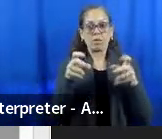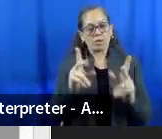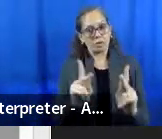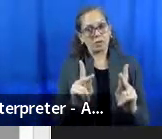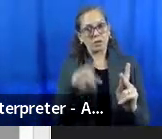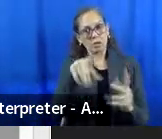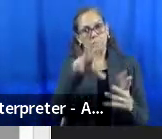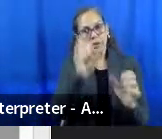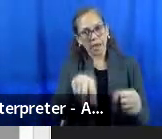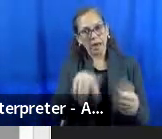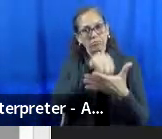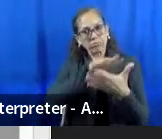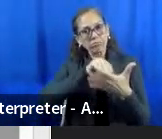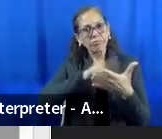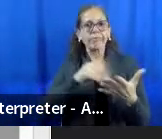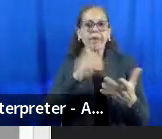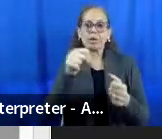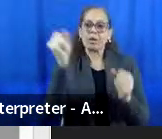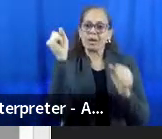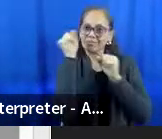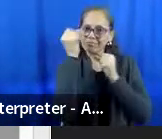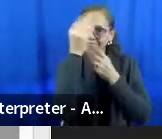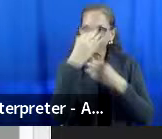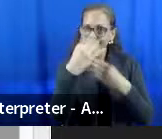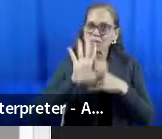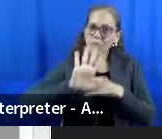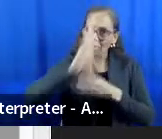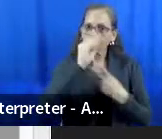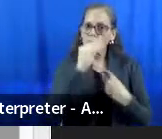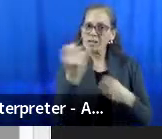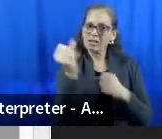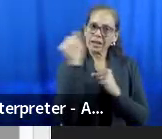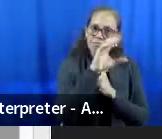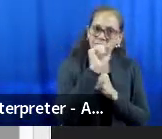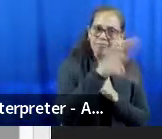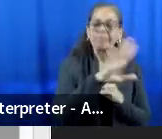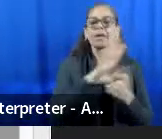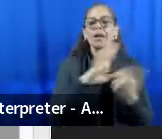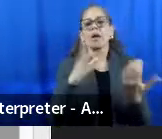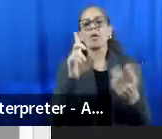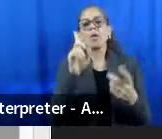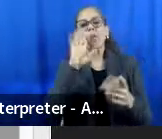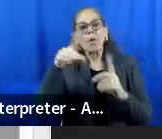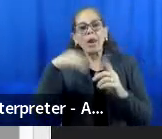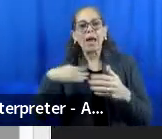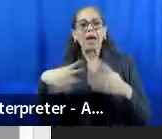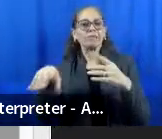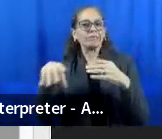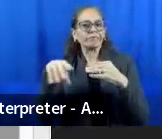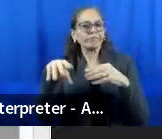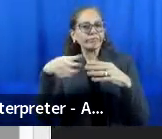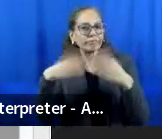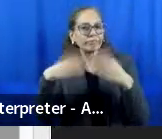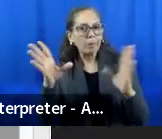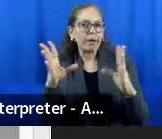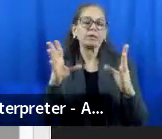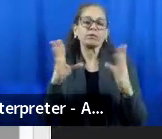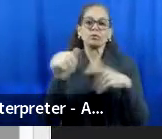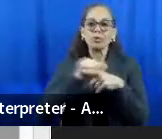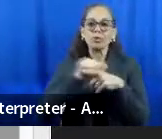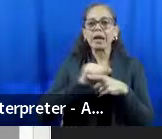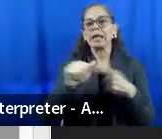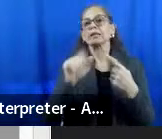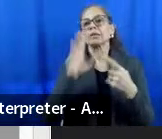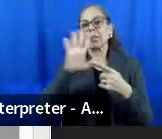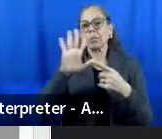learn about and weigh in on the tool. In addition to the upcoming public hearing, we'll be providing trainings for community boards and the